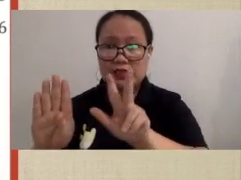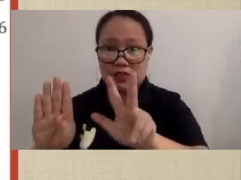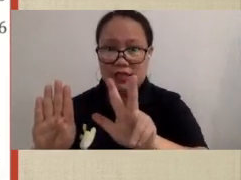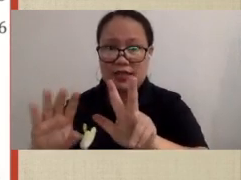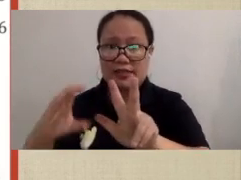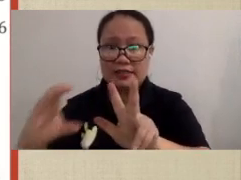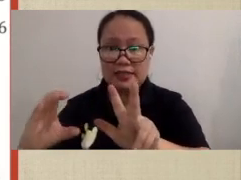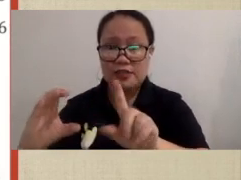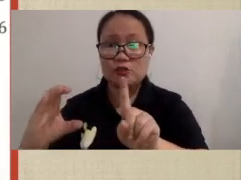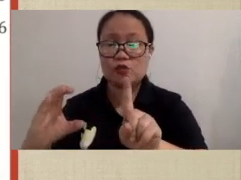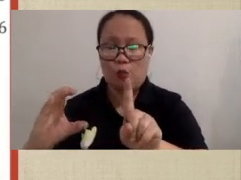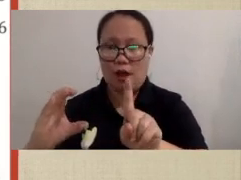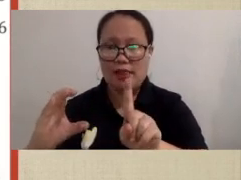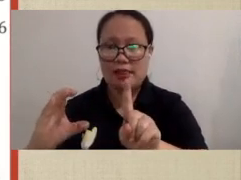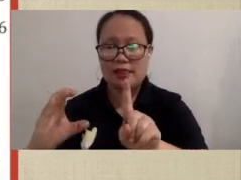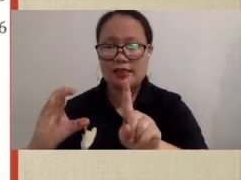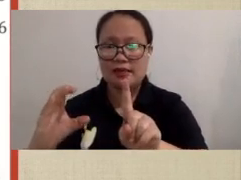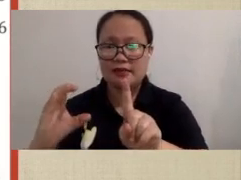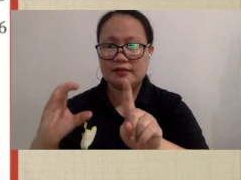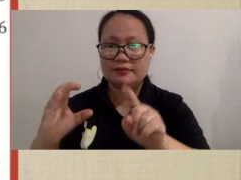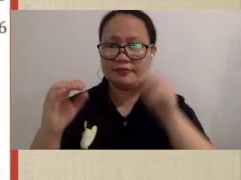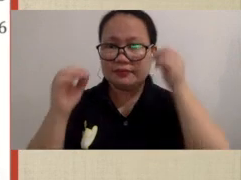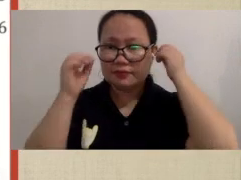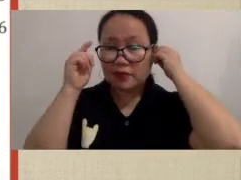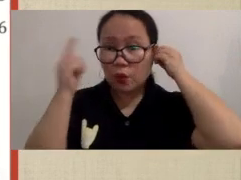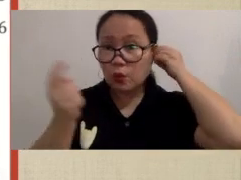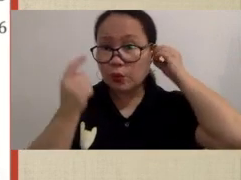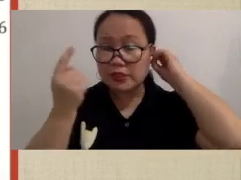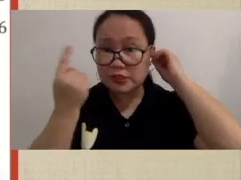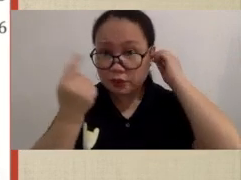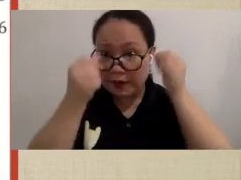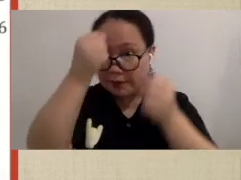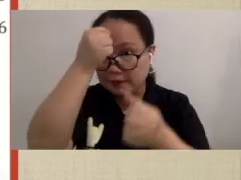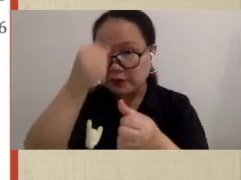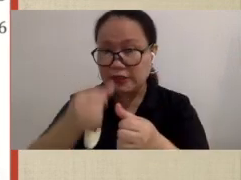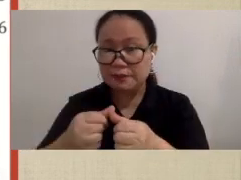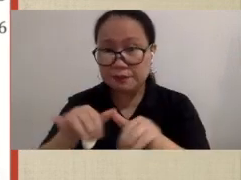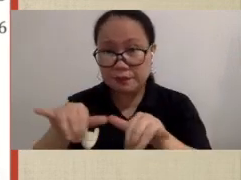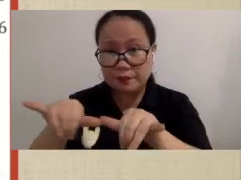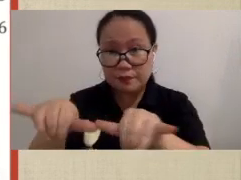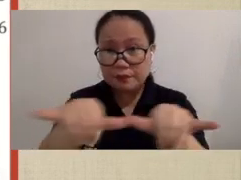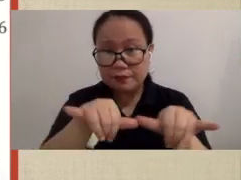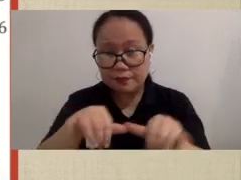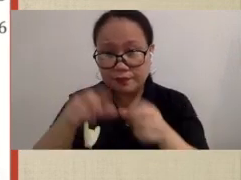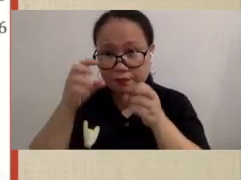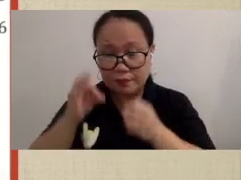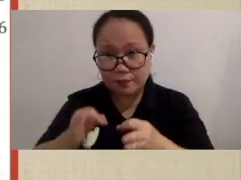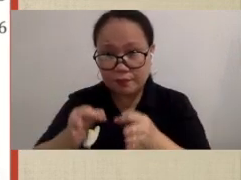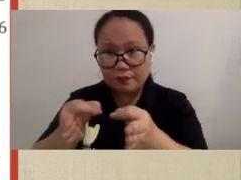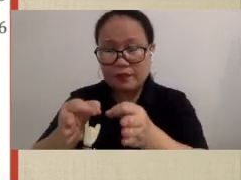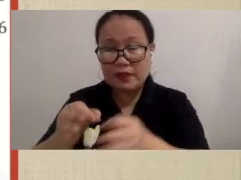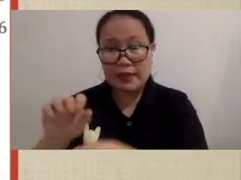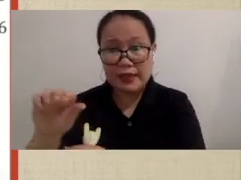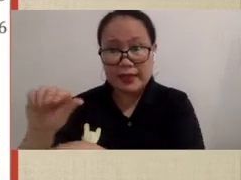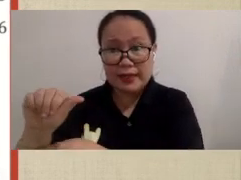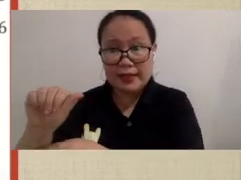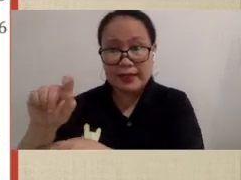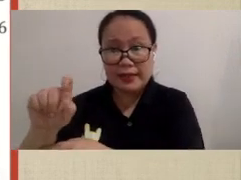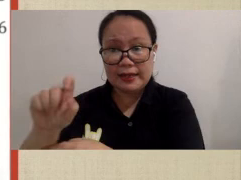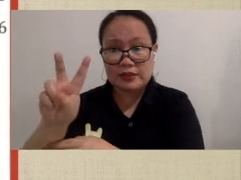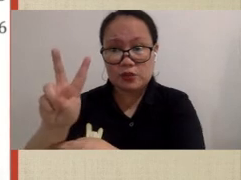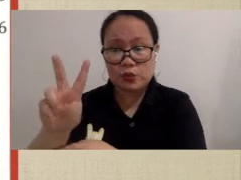3, and C is equal to 1. Always remember that the standard form must be ax